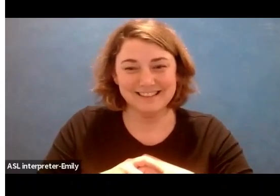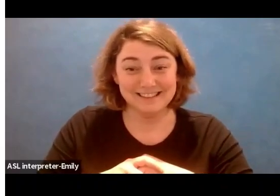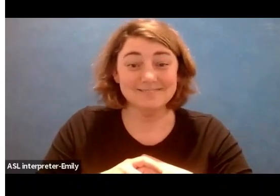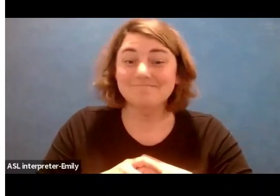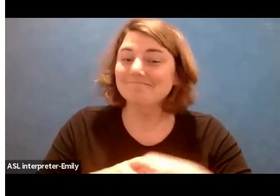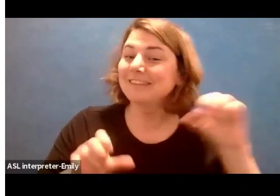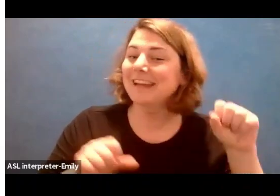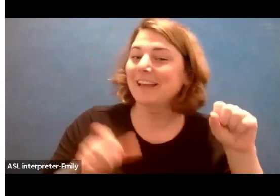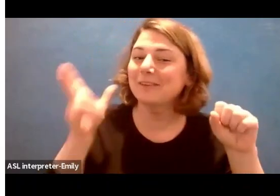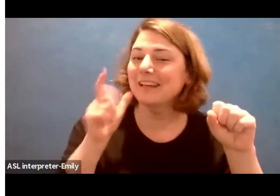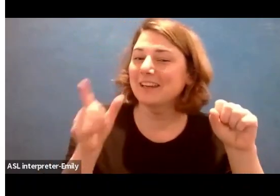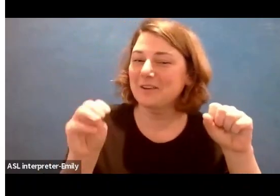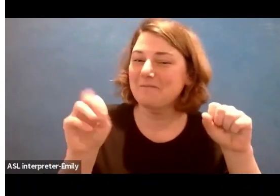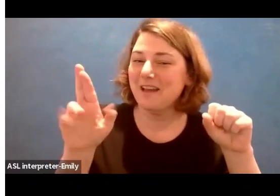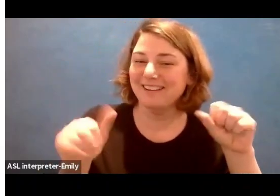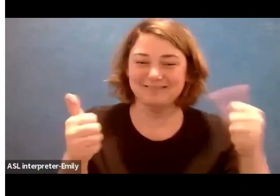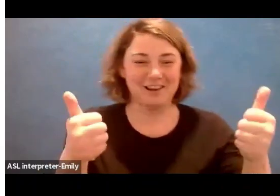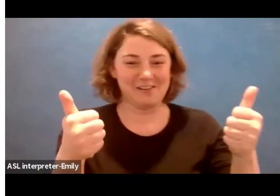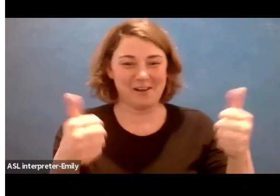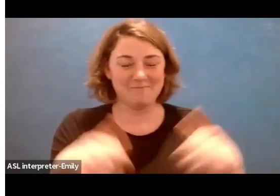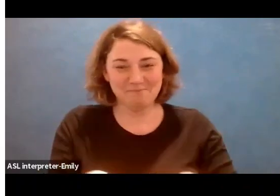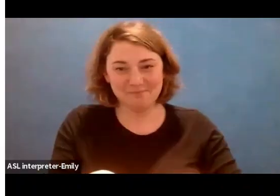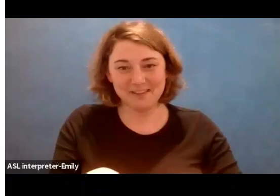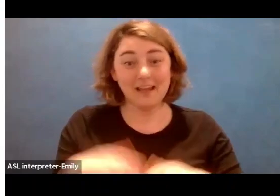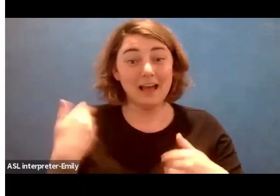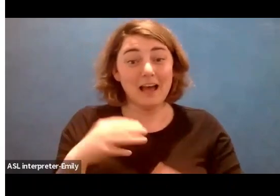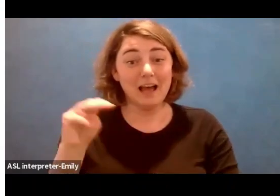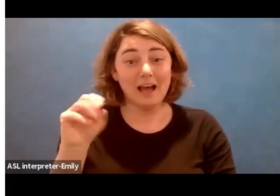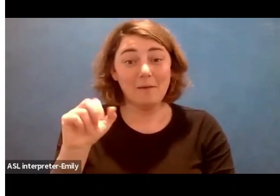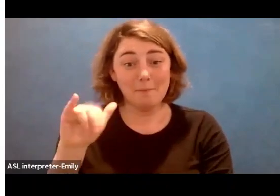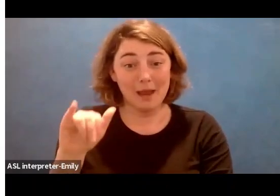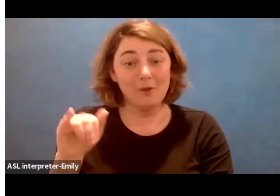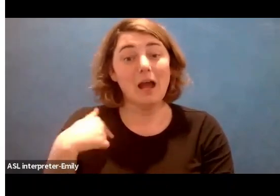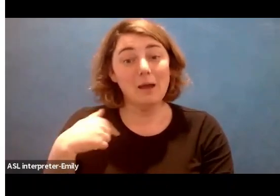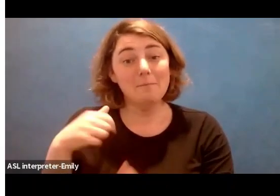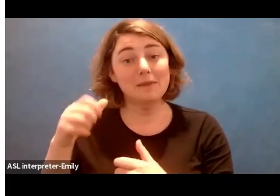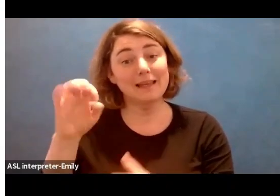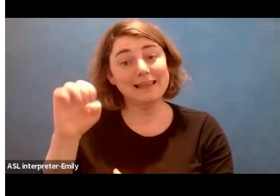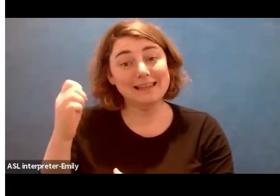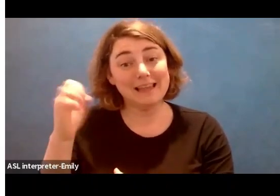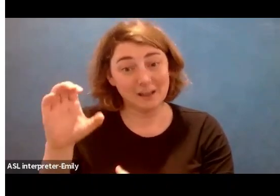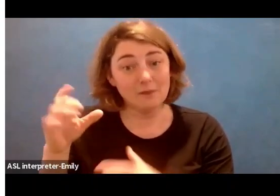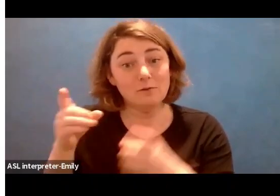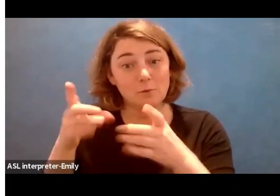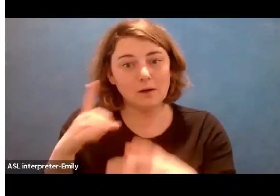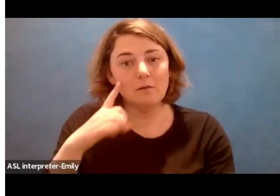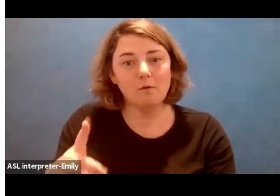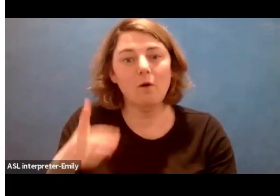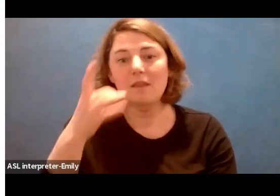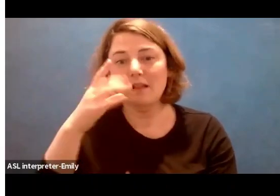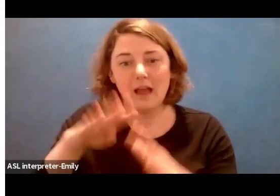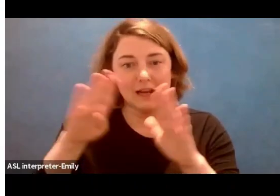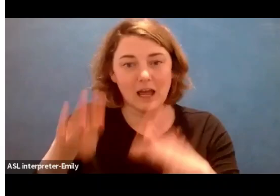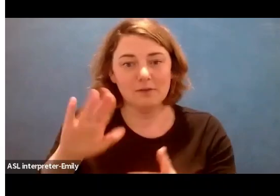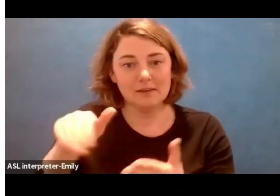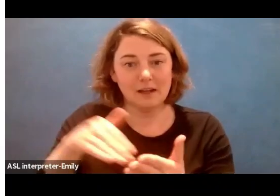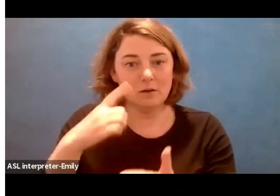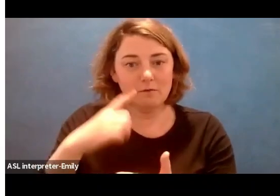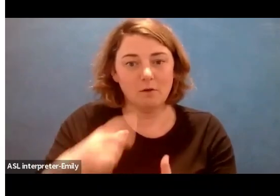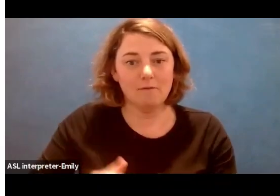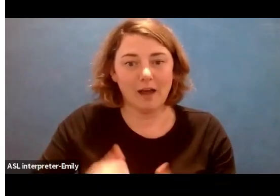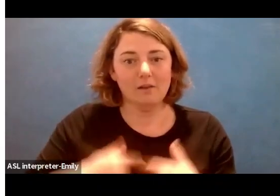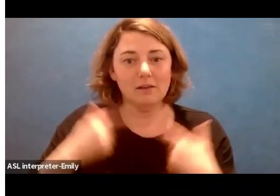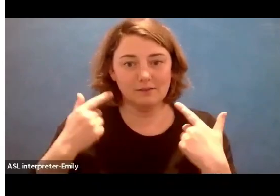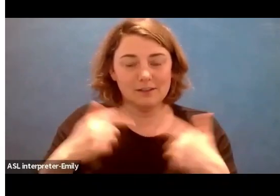Yes, we can hear you, Mary. Okay, great. I'm Mary Junela. I'm the Executive Director of the Lighthouse Center for Vital Living. Next